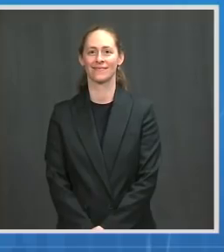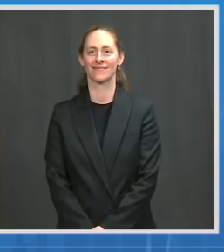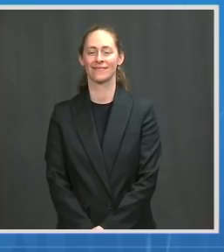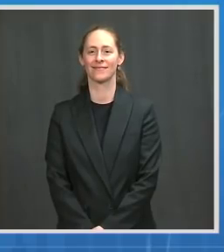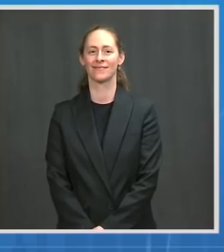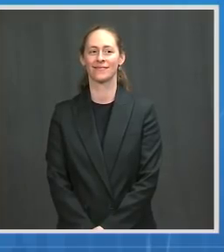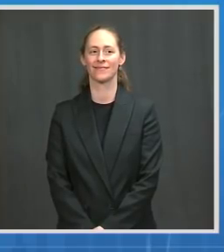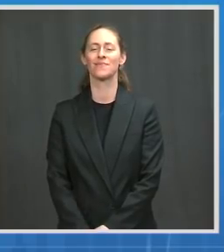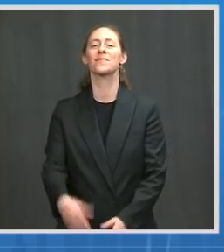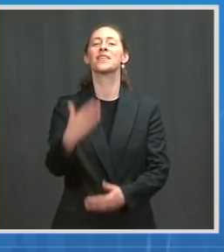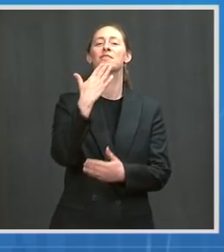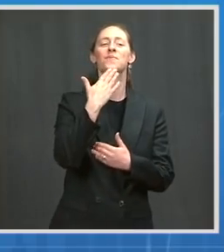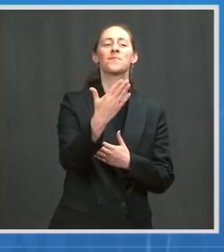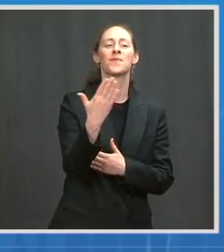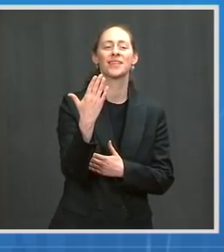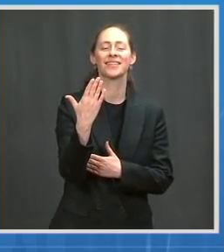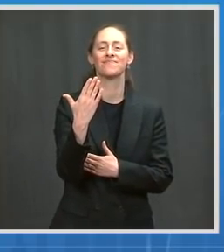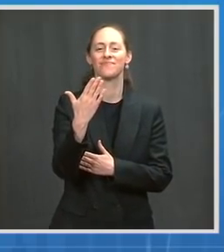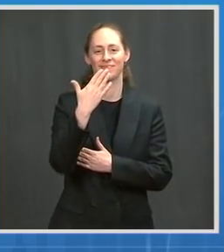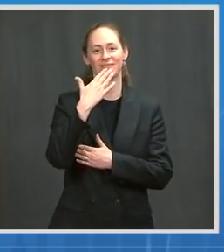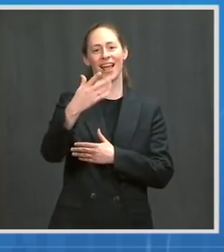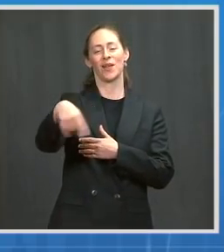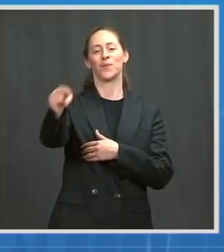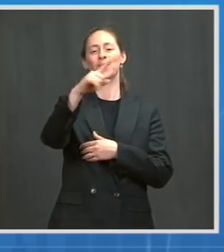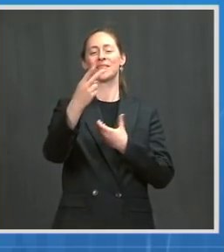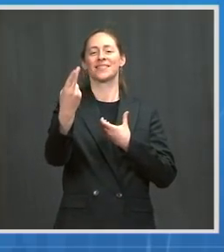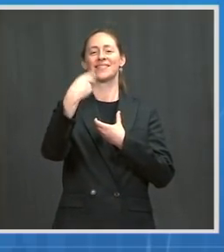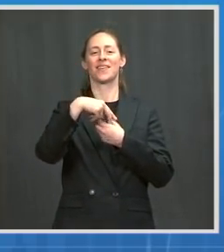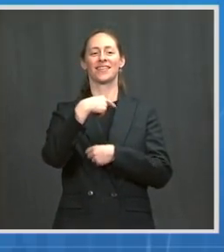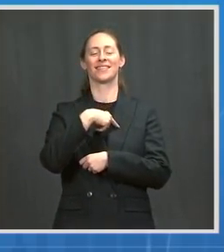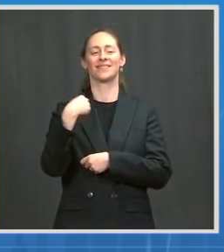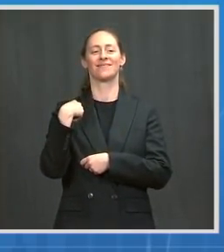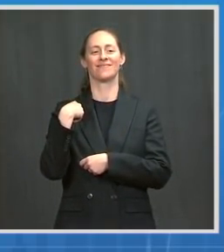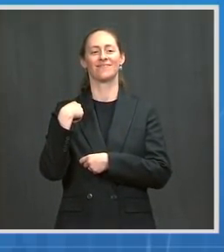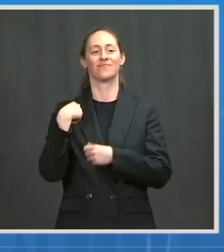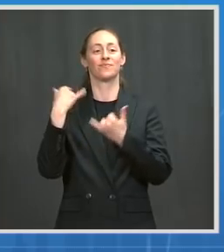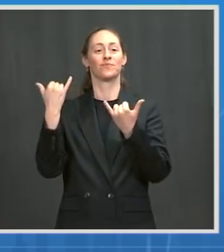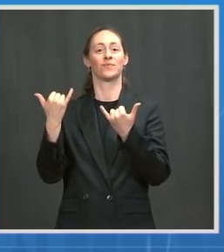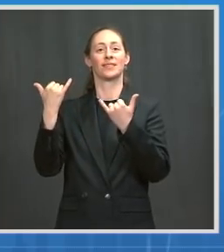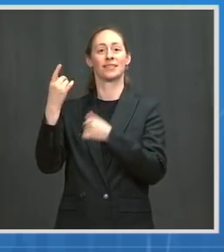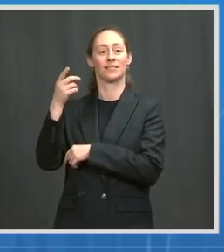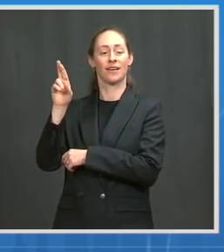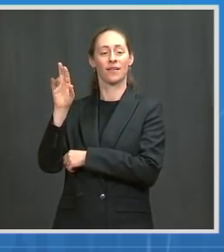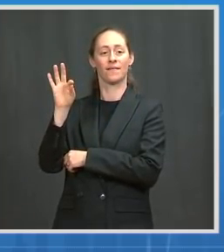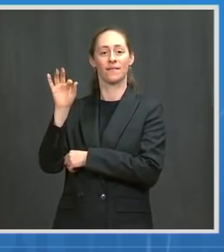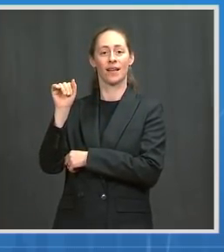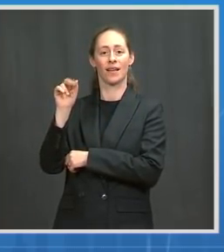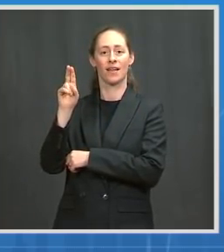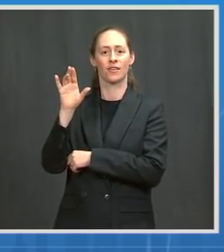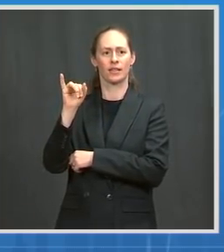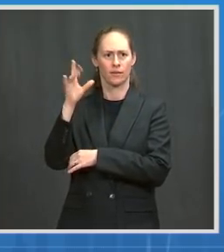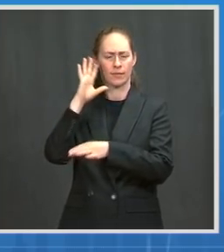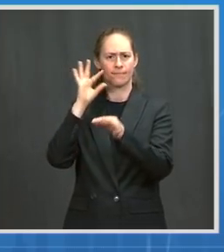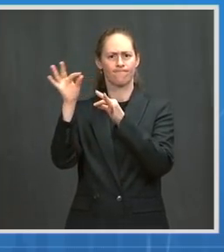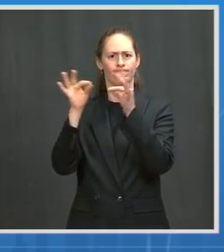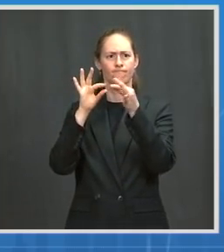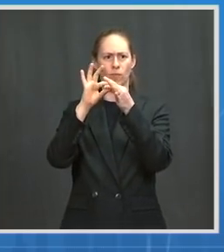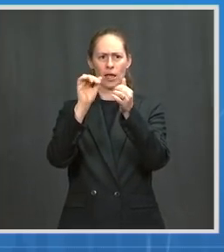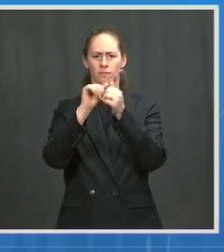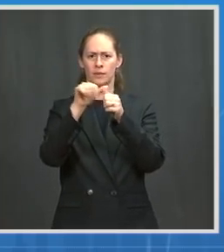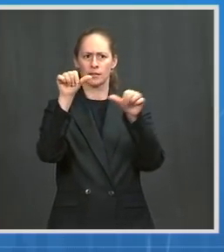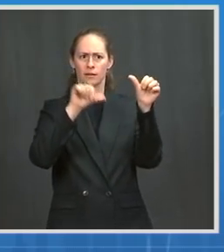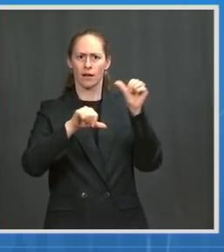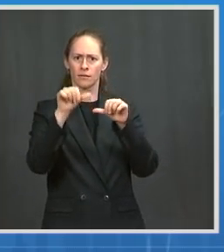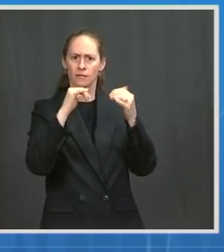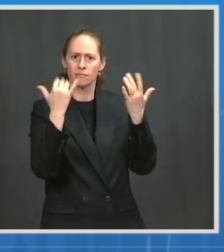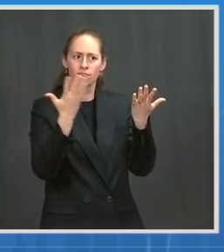Good morning, and thank you for joining us. Today, Dr. Fauci will discuss the latest science, including an important announcement